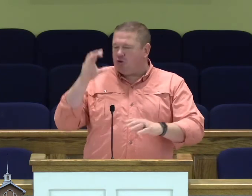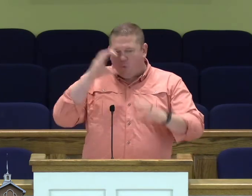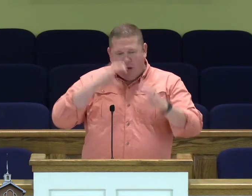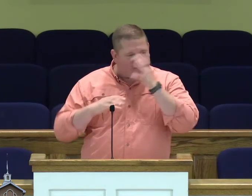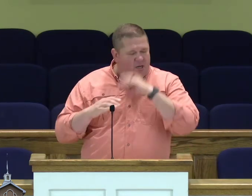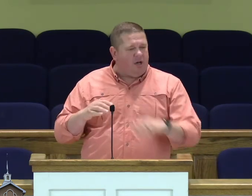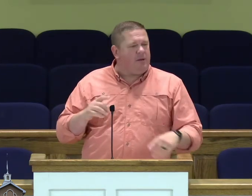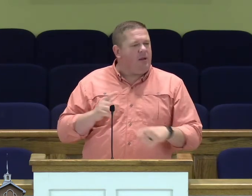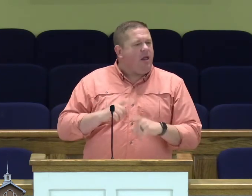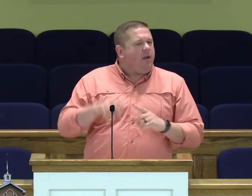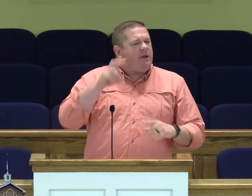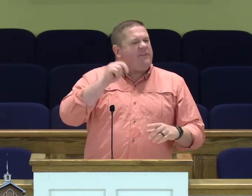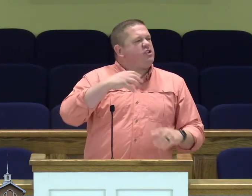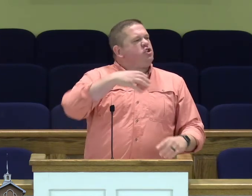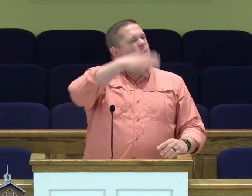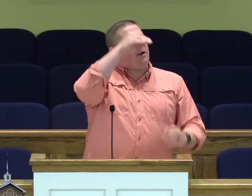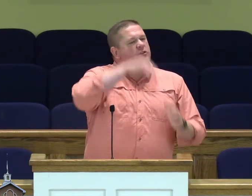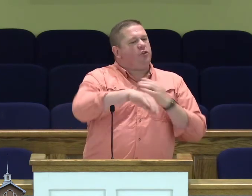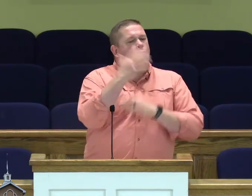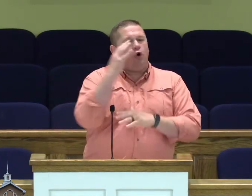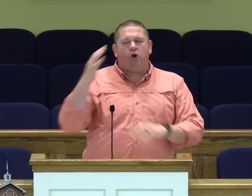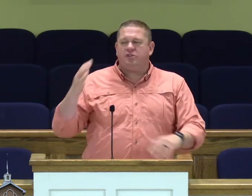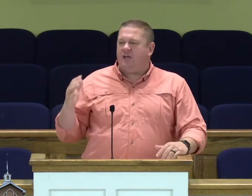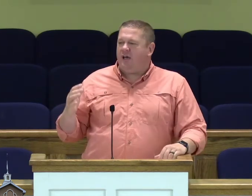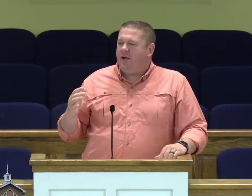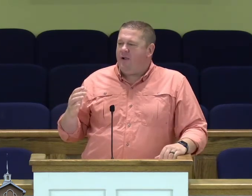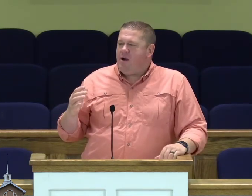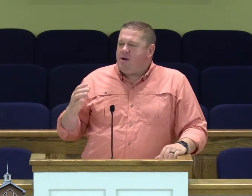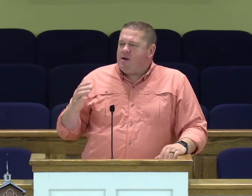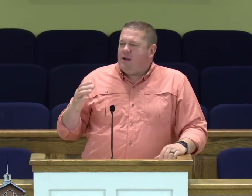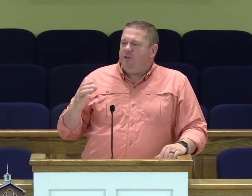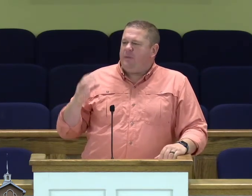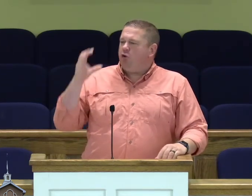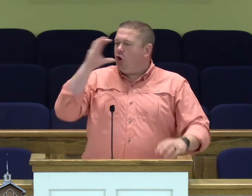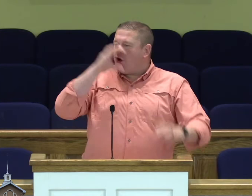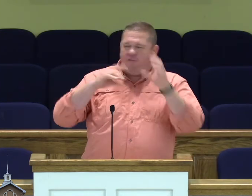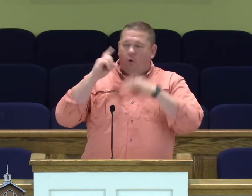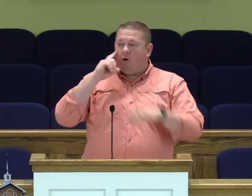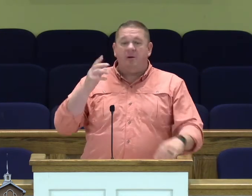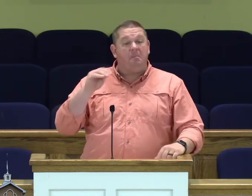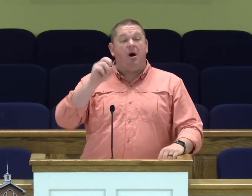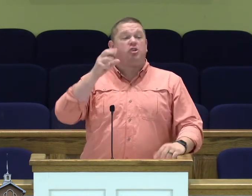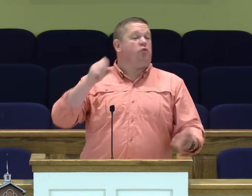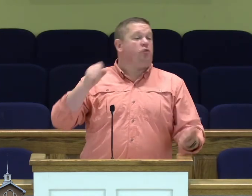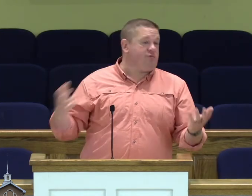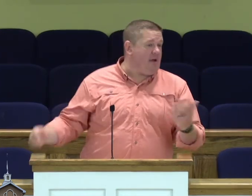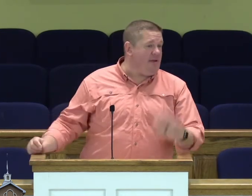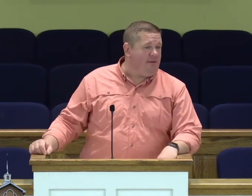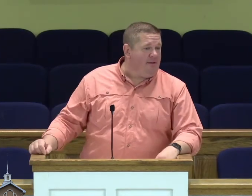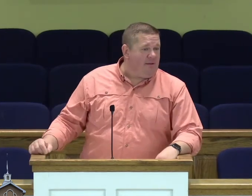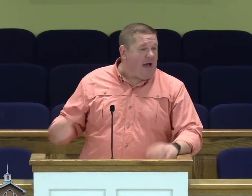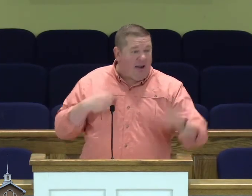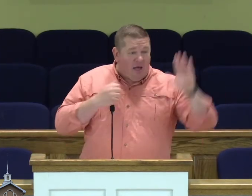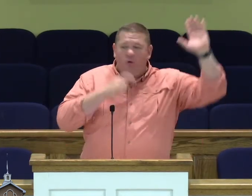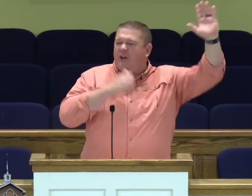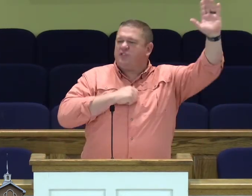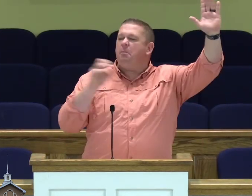continue your quest on, but even as you go out into the woods, maybe you're looking for mushrooms, right?